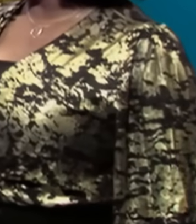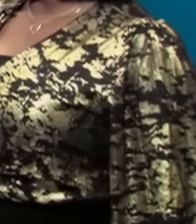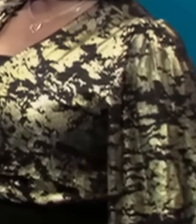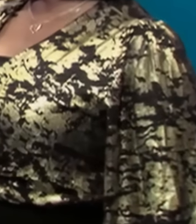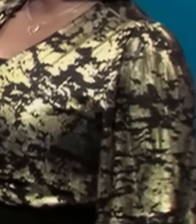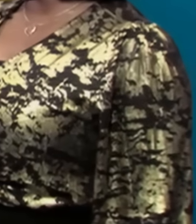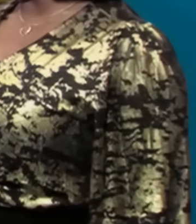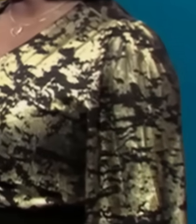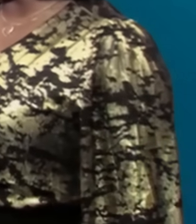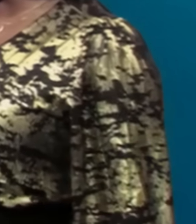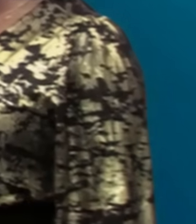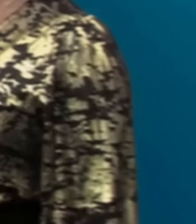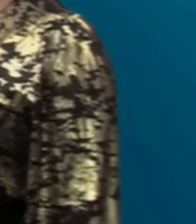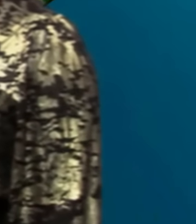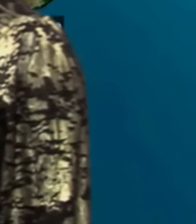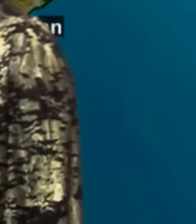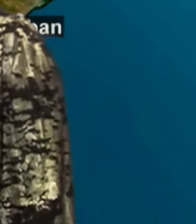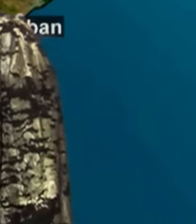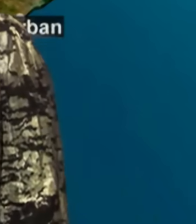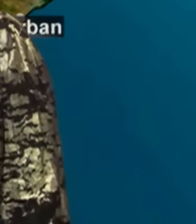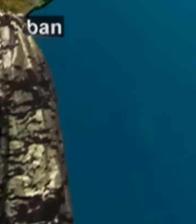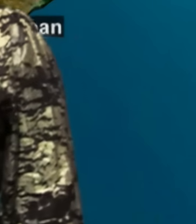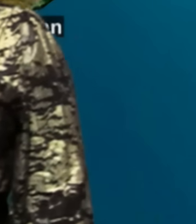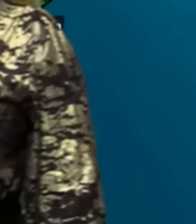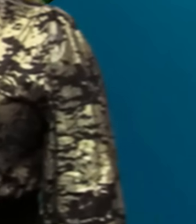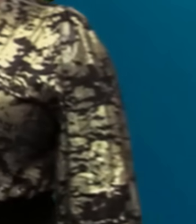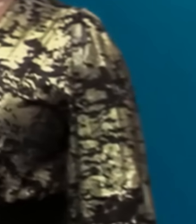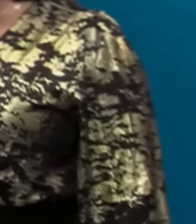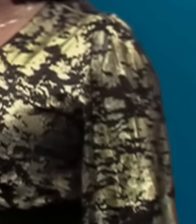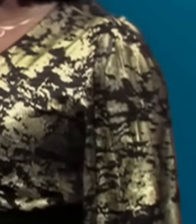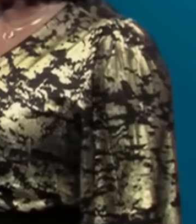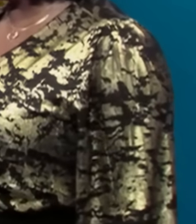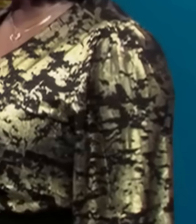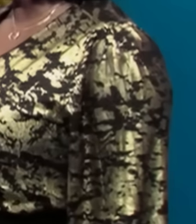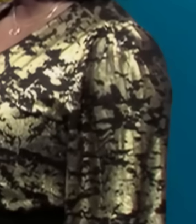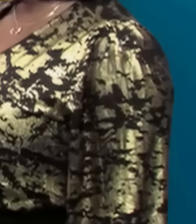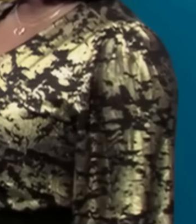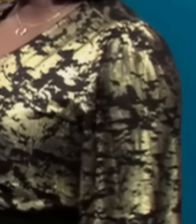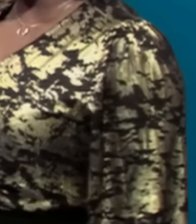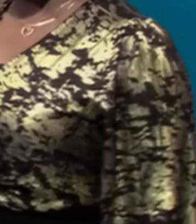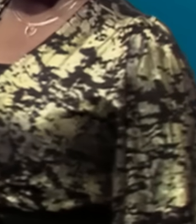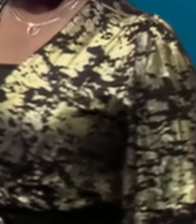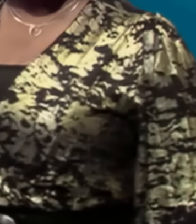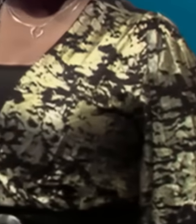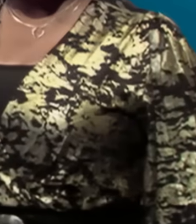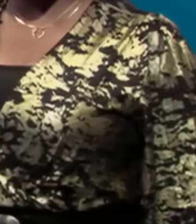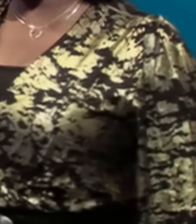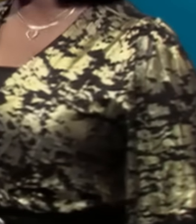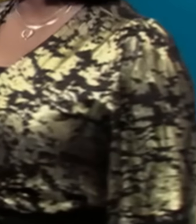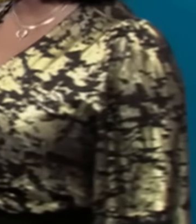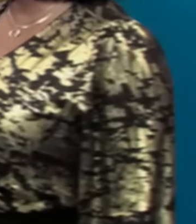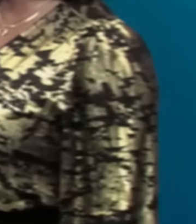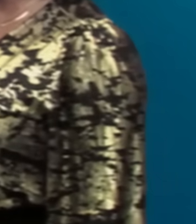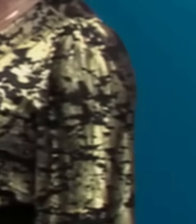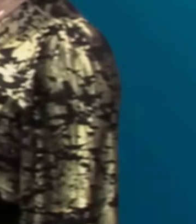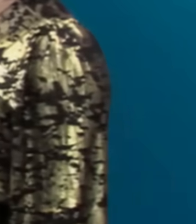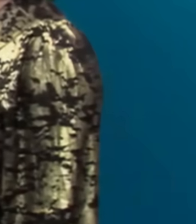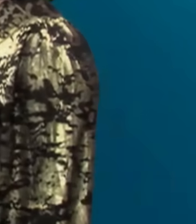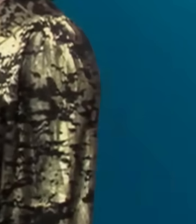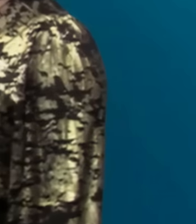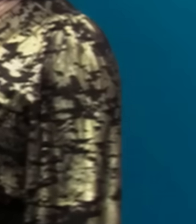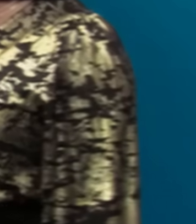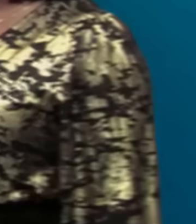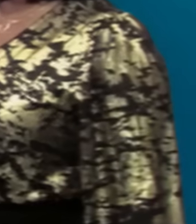bošegong mo re lebelela go santšane go na le pula e maatla ya maatla ka dibe gona godimo go la Eppington a ke re tlhokomele re le karolong e ya naga go la Northern